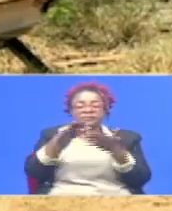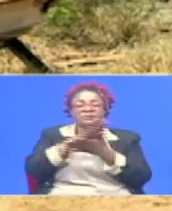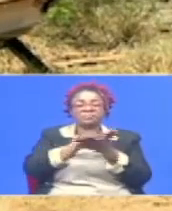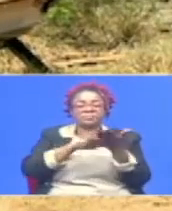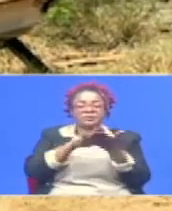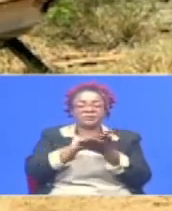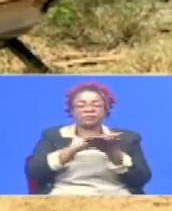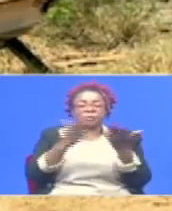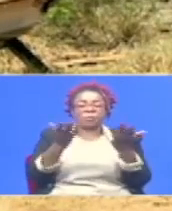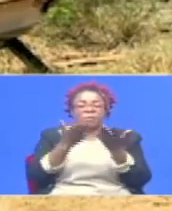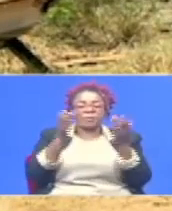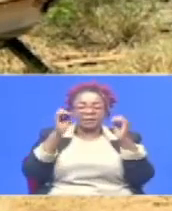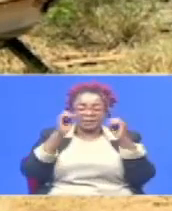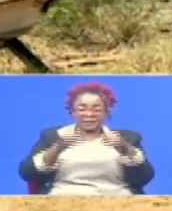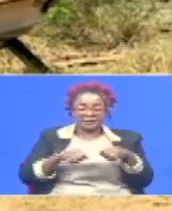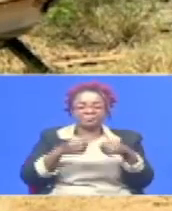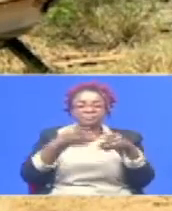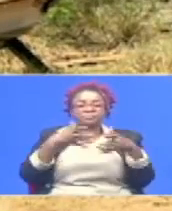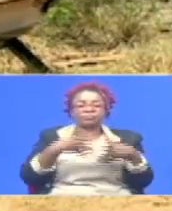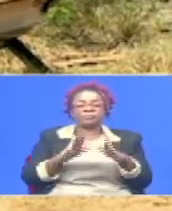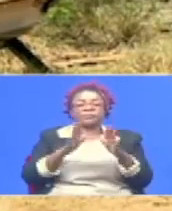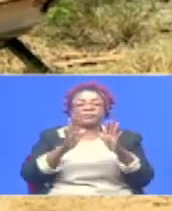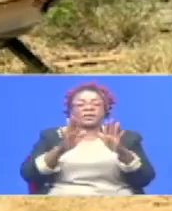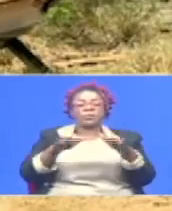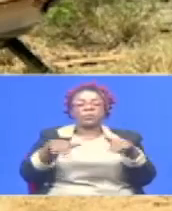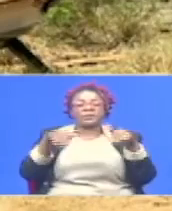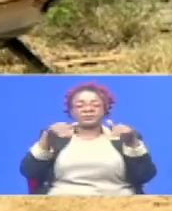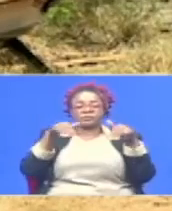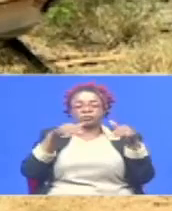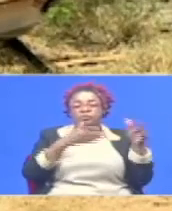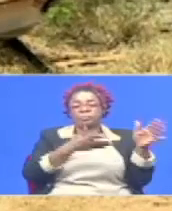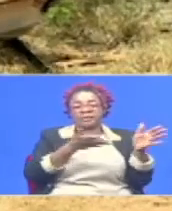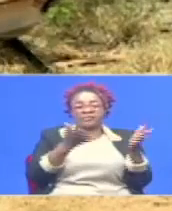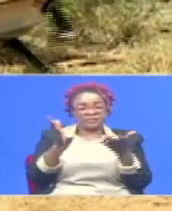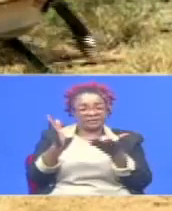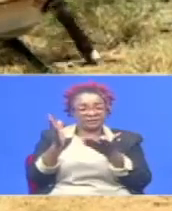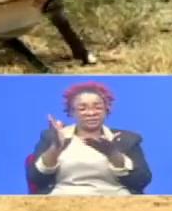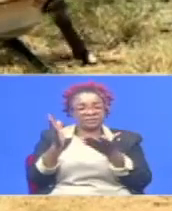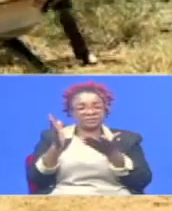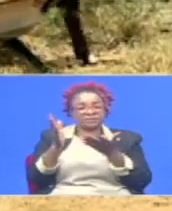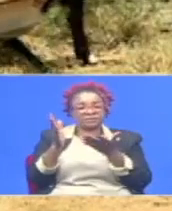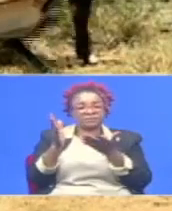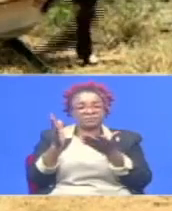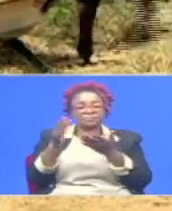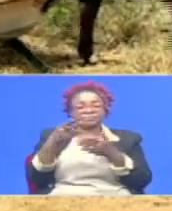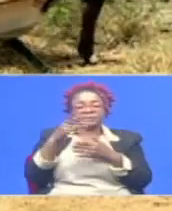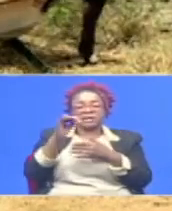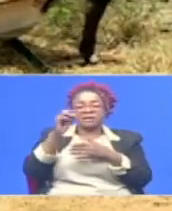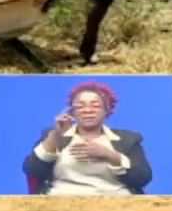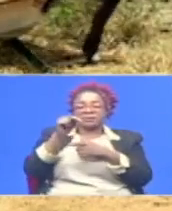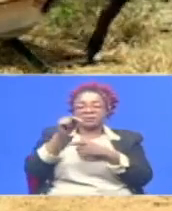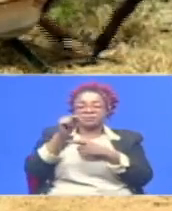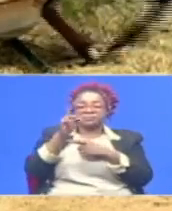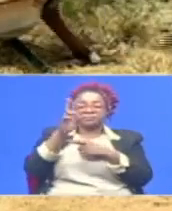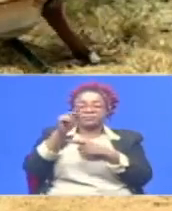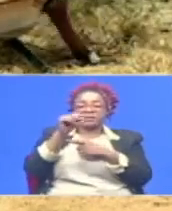repopulate as they await to be rewilded. Helen Aura, NTV.